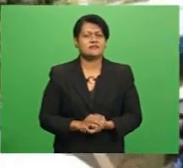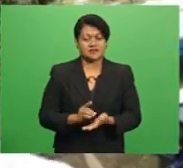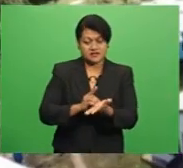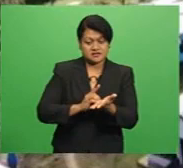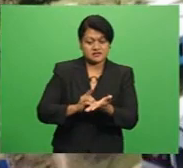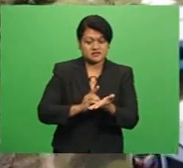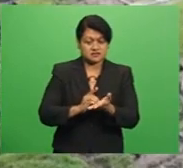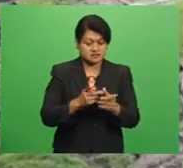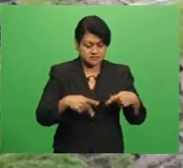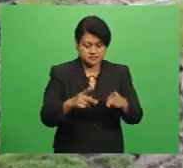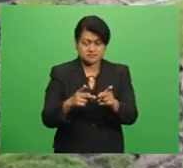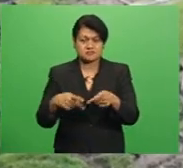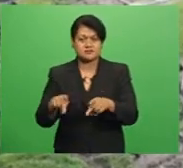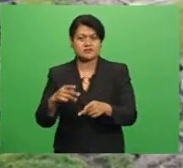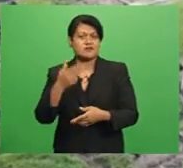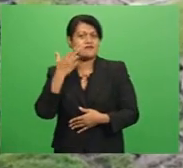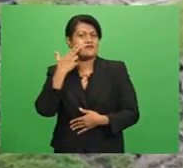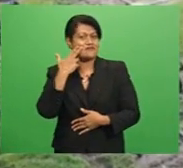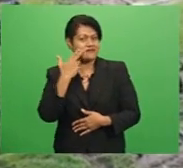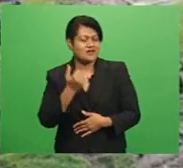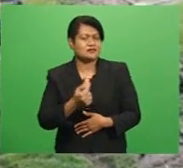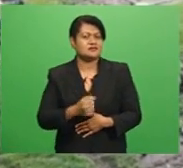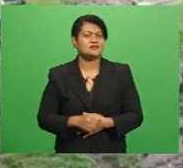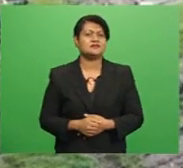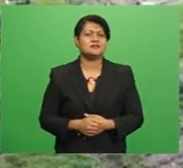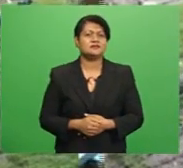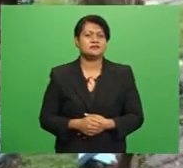Disease hotspots identified.